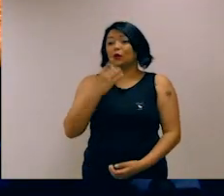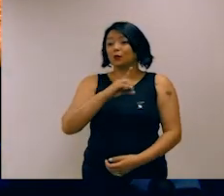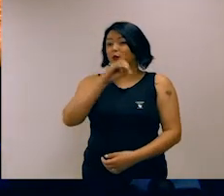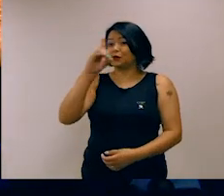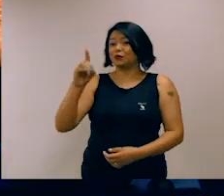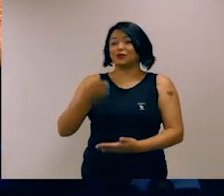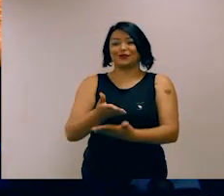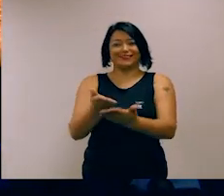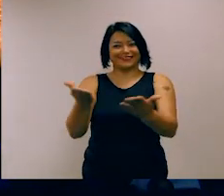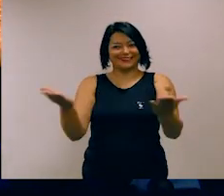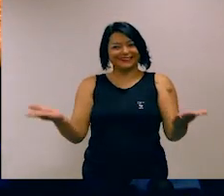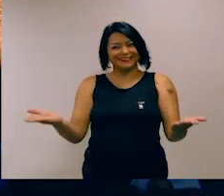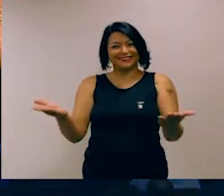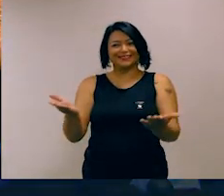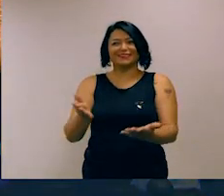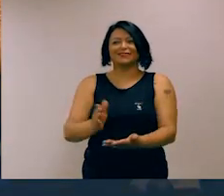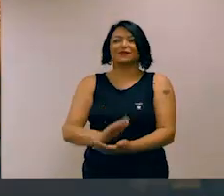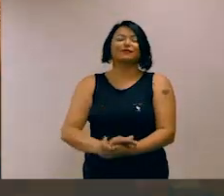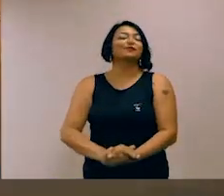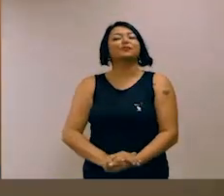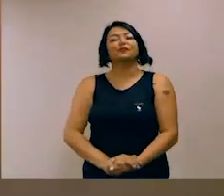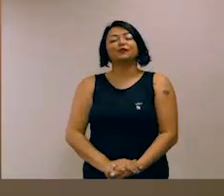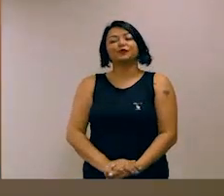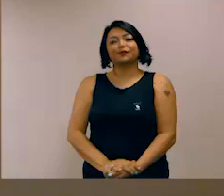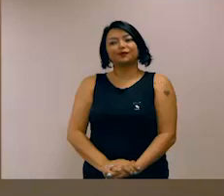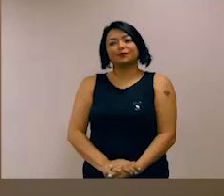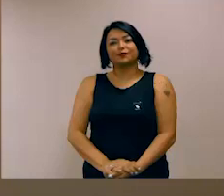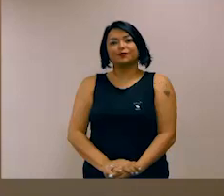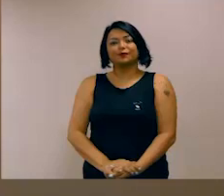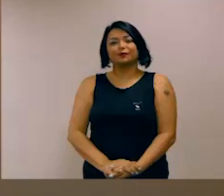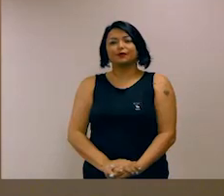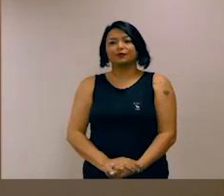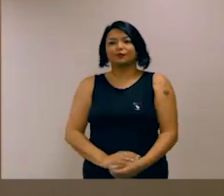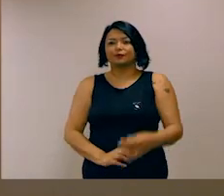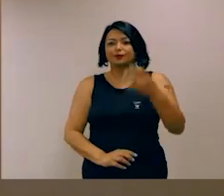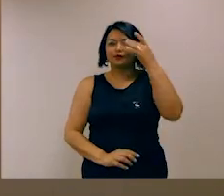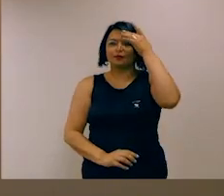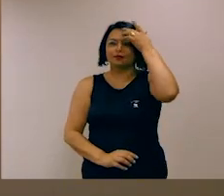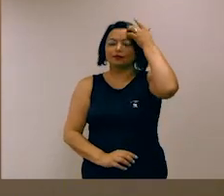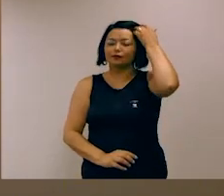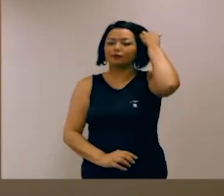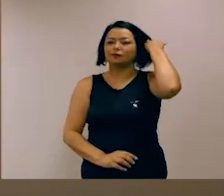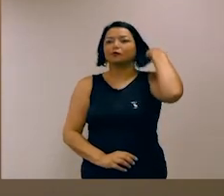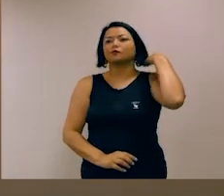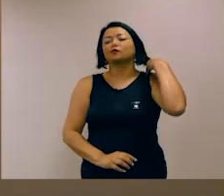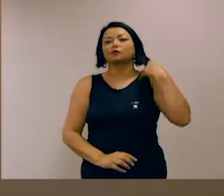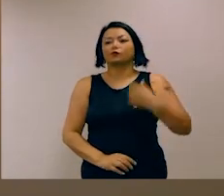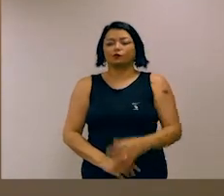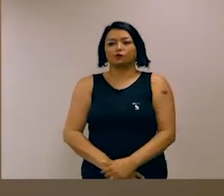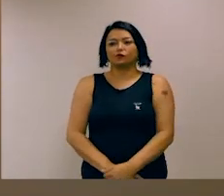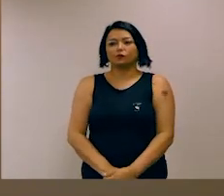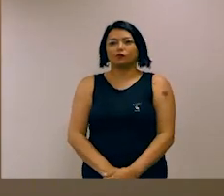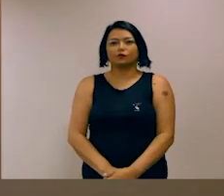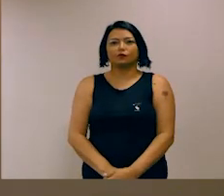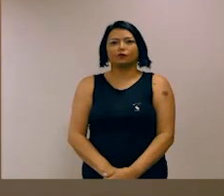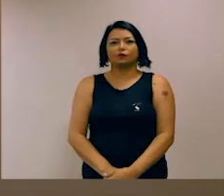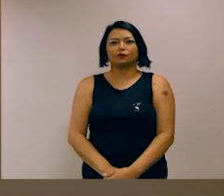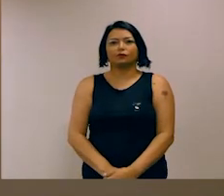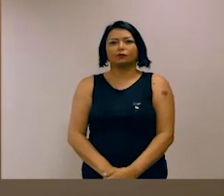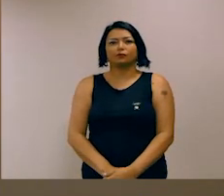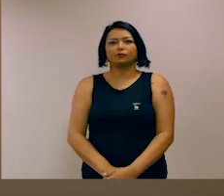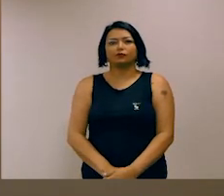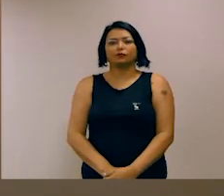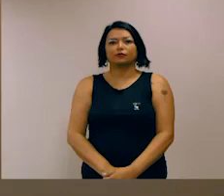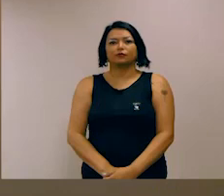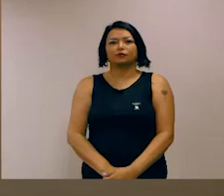todos. Good morning, ladies and gentlemen. Excelentíssima senhora. Your Excellency. Minha amiga Ana.